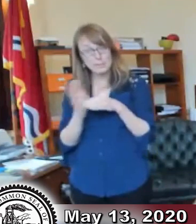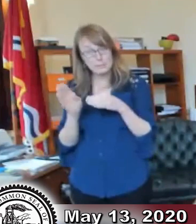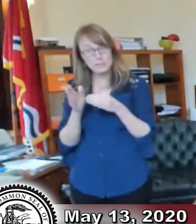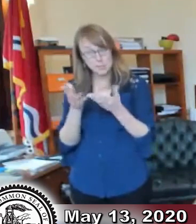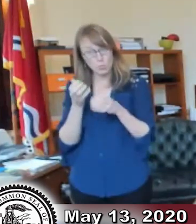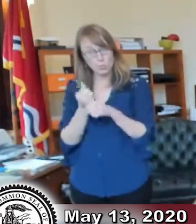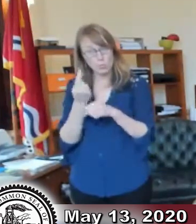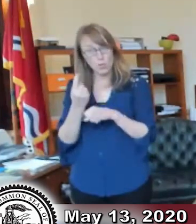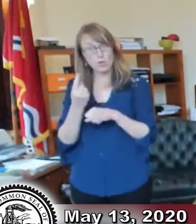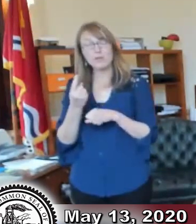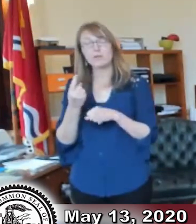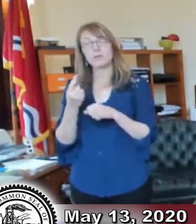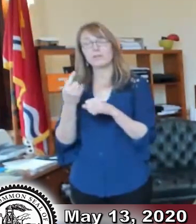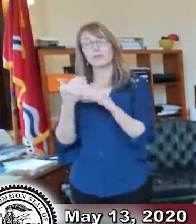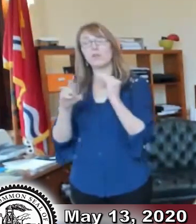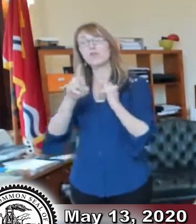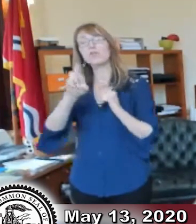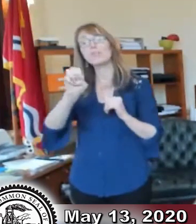Louis, RESTART